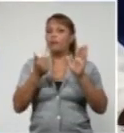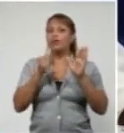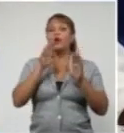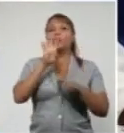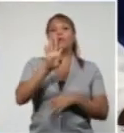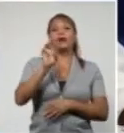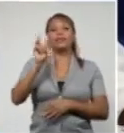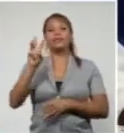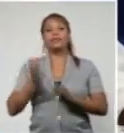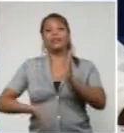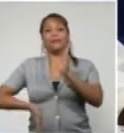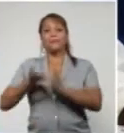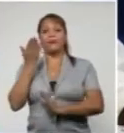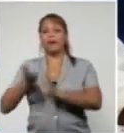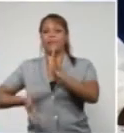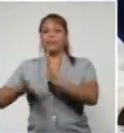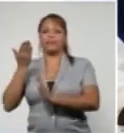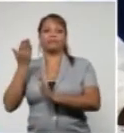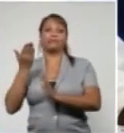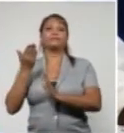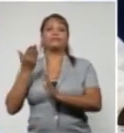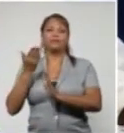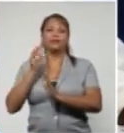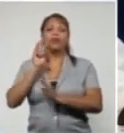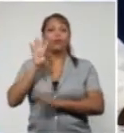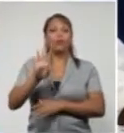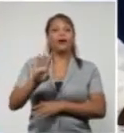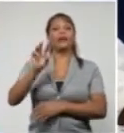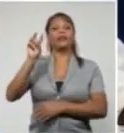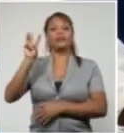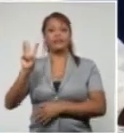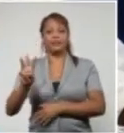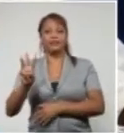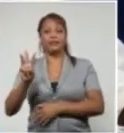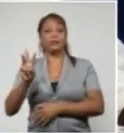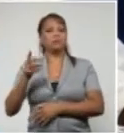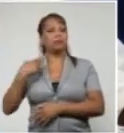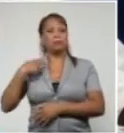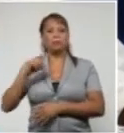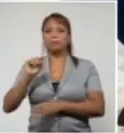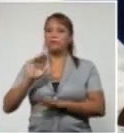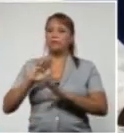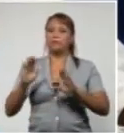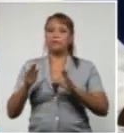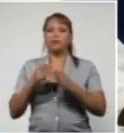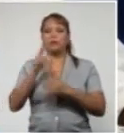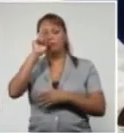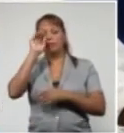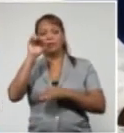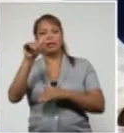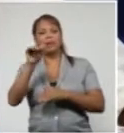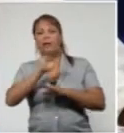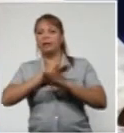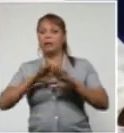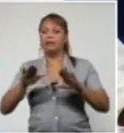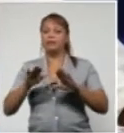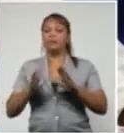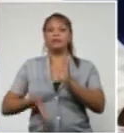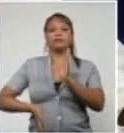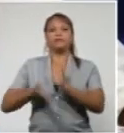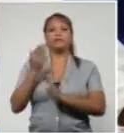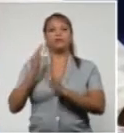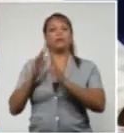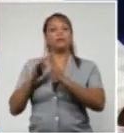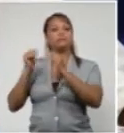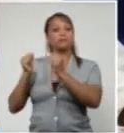5,321 people, or 90.2% of all confirmed cases in Cuba, have recovered from